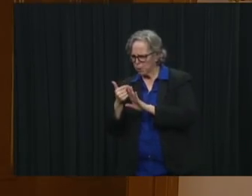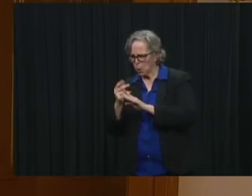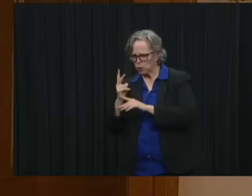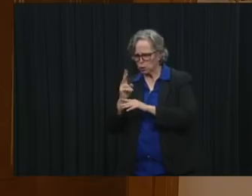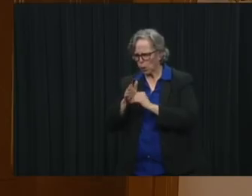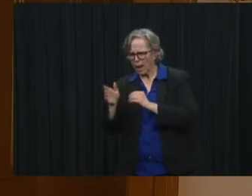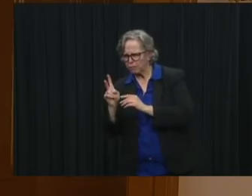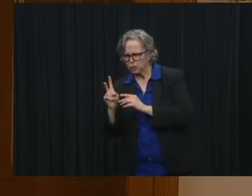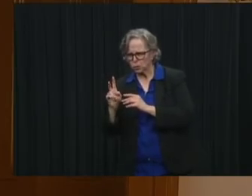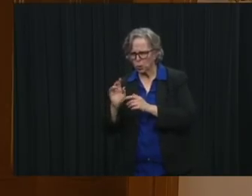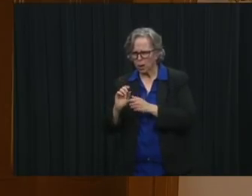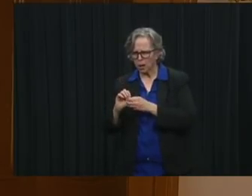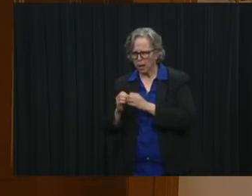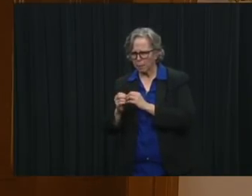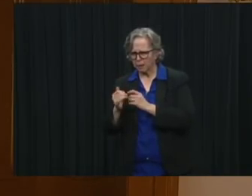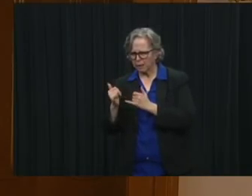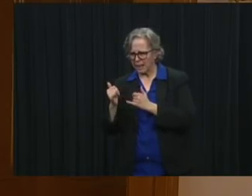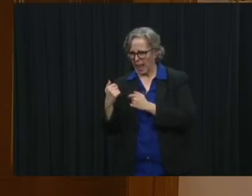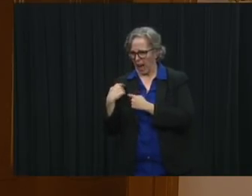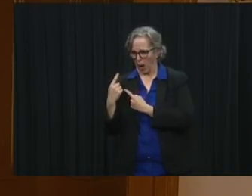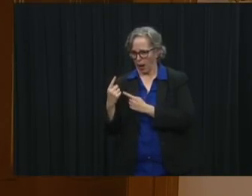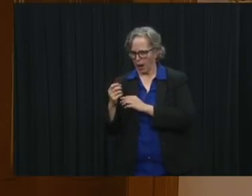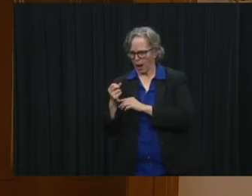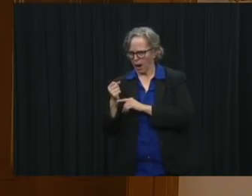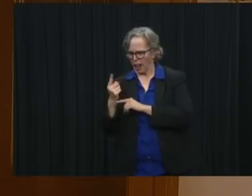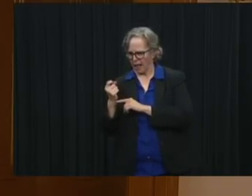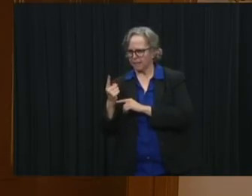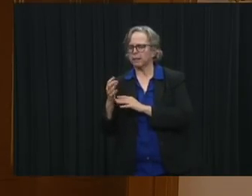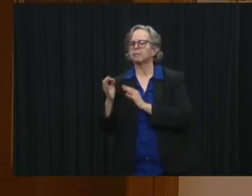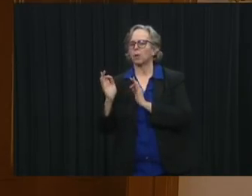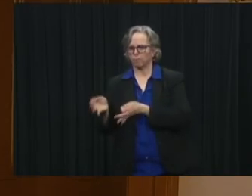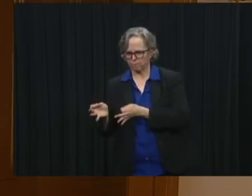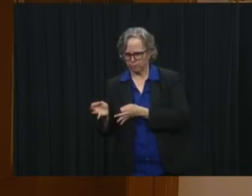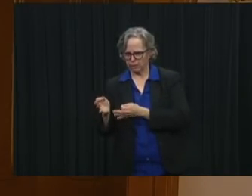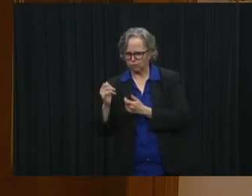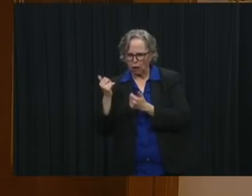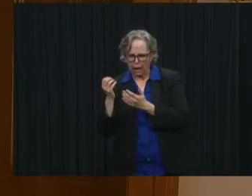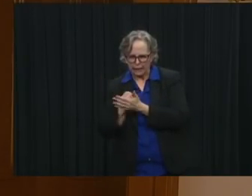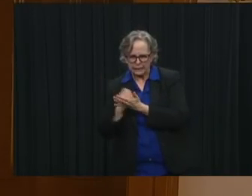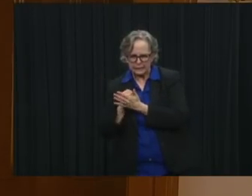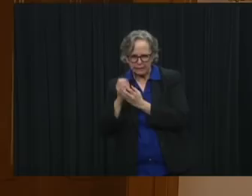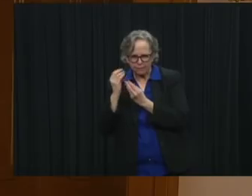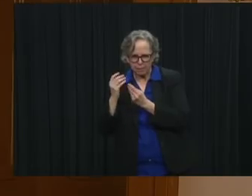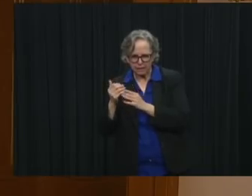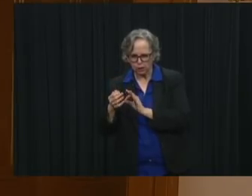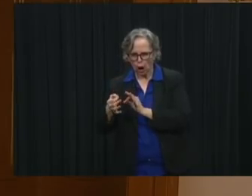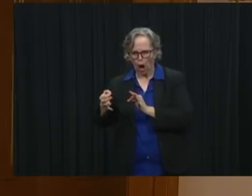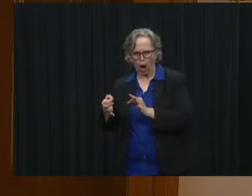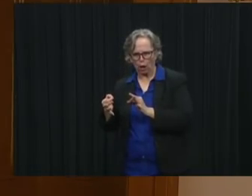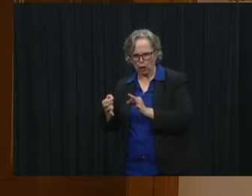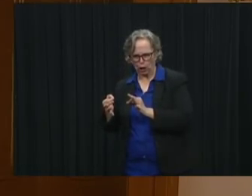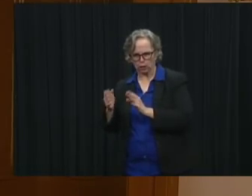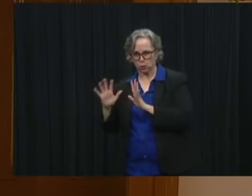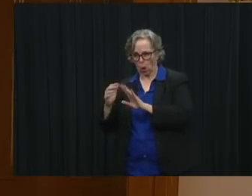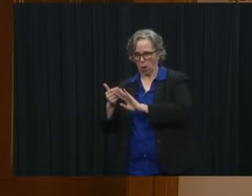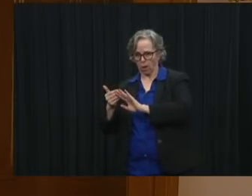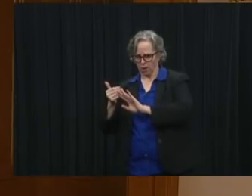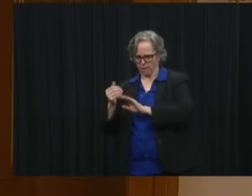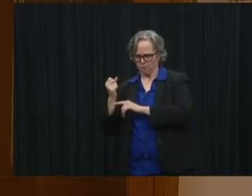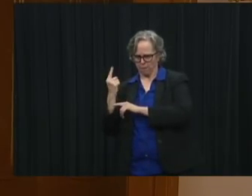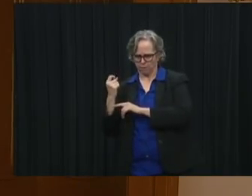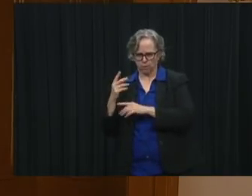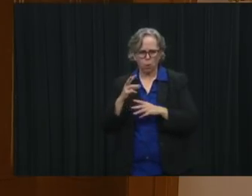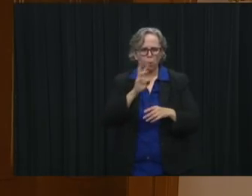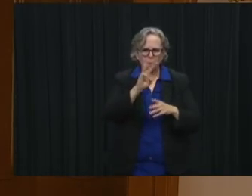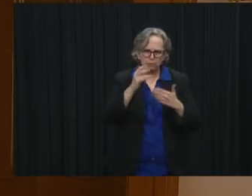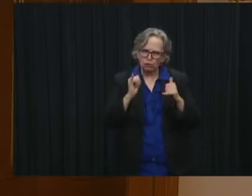we're trying to move that reporting time sooner. Stay tuned because we are going to be doing, through our website, more real-time data